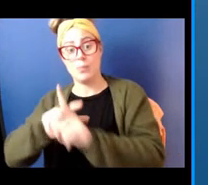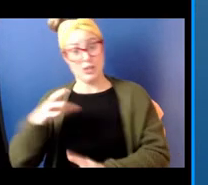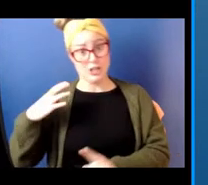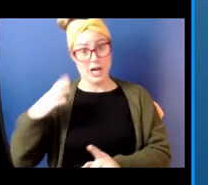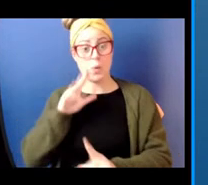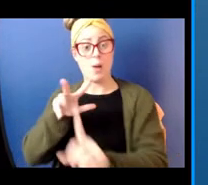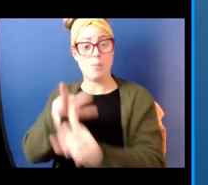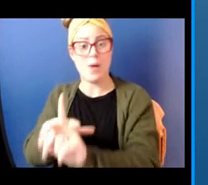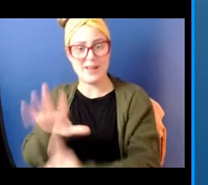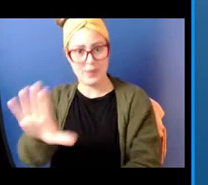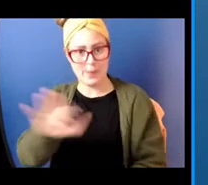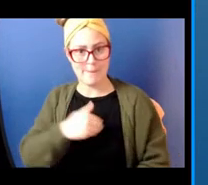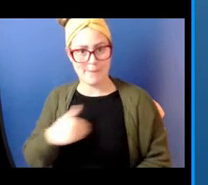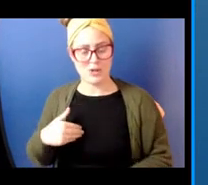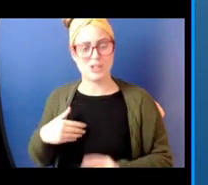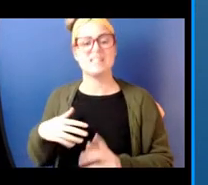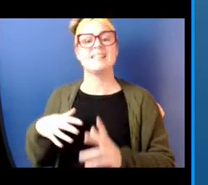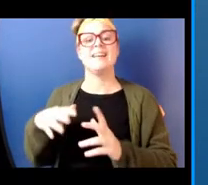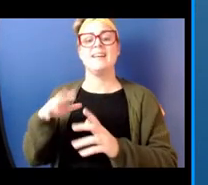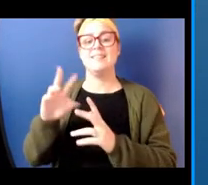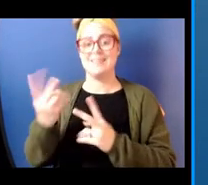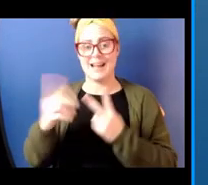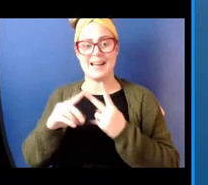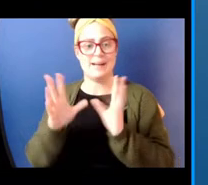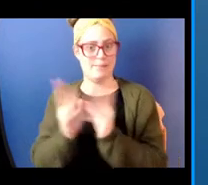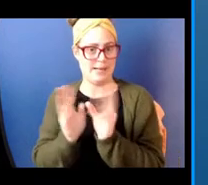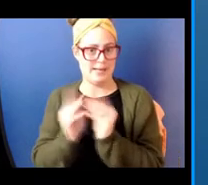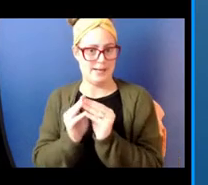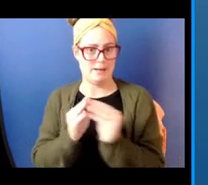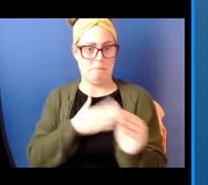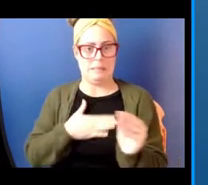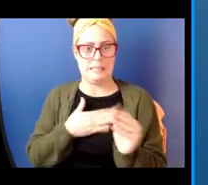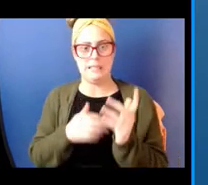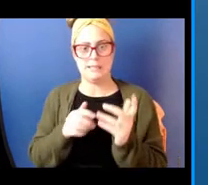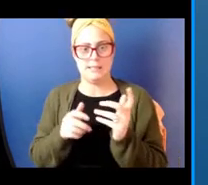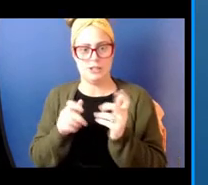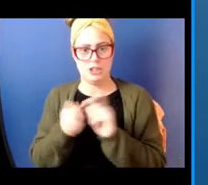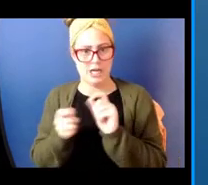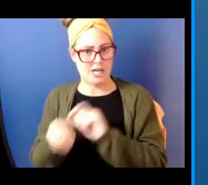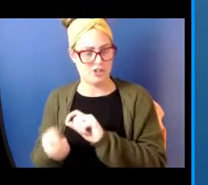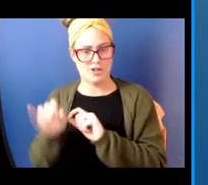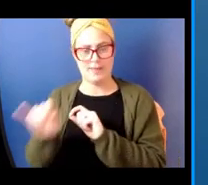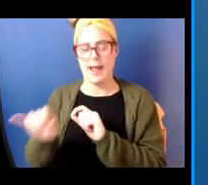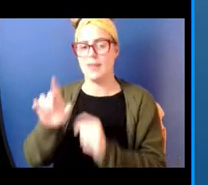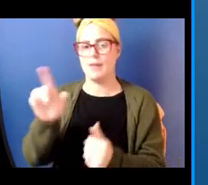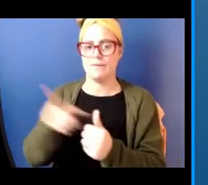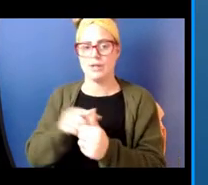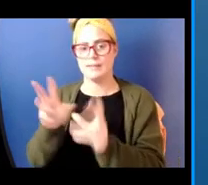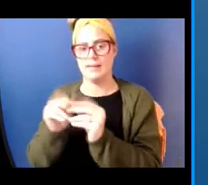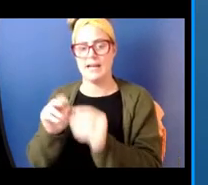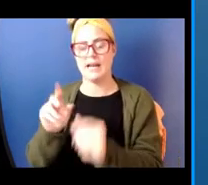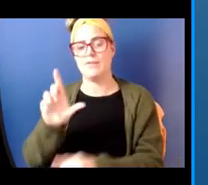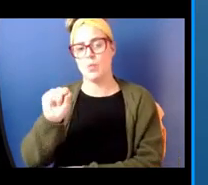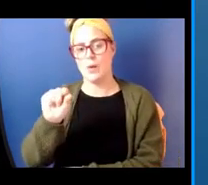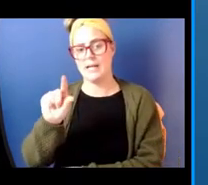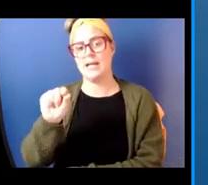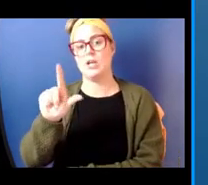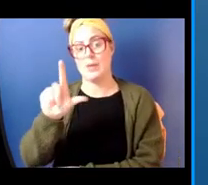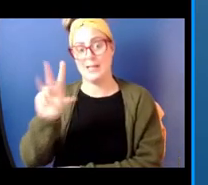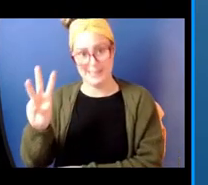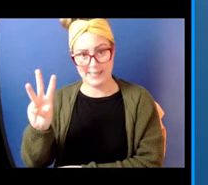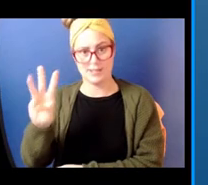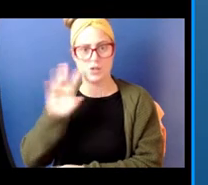ask you to amend that to the first meeting of 2026 so that it goes to the newly appointed committee